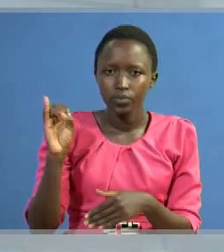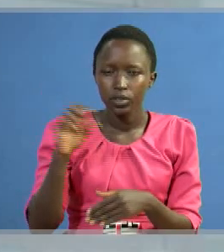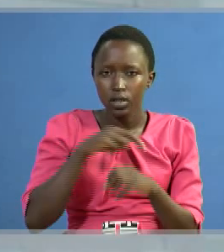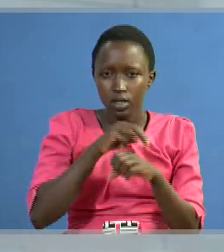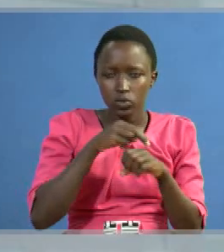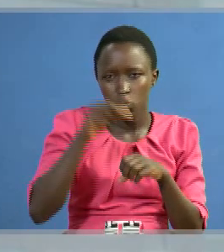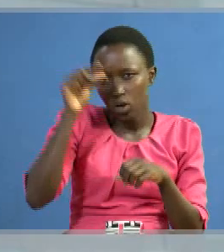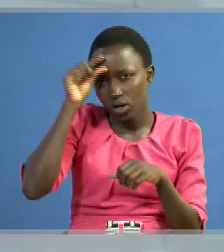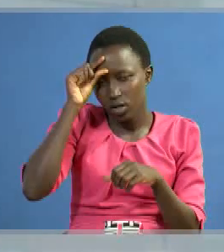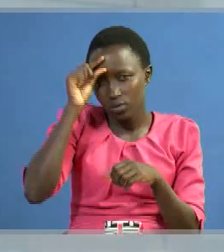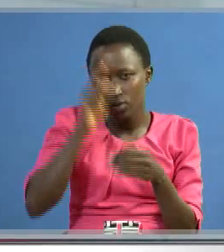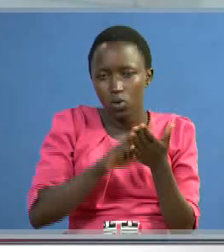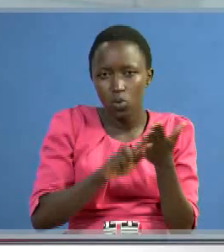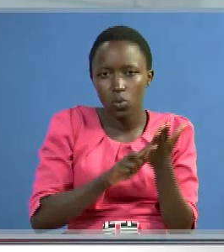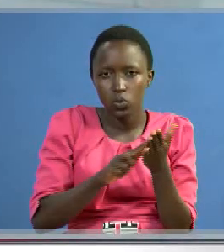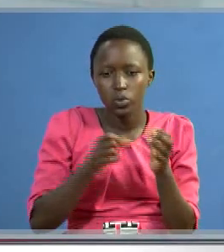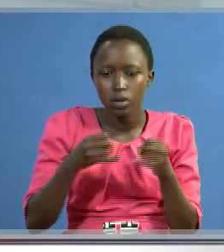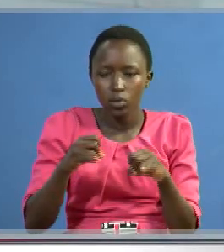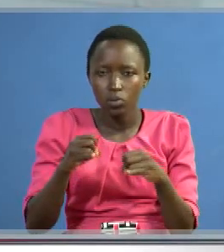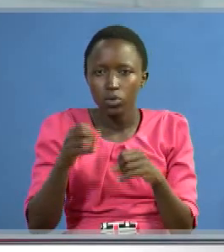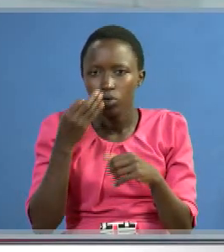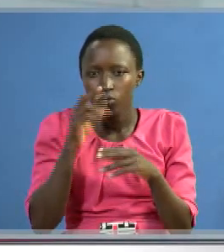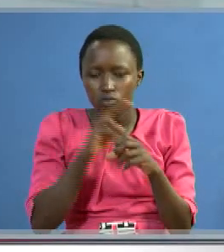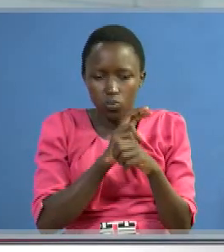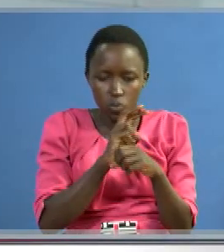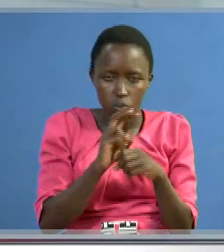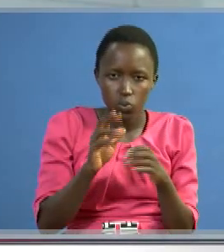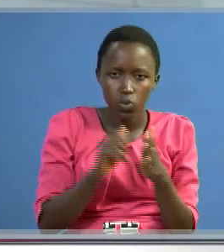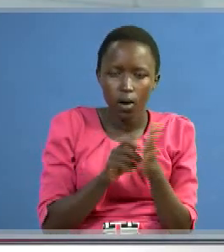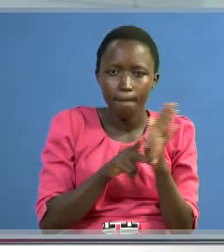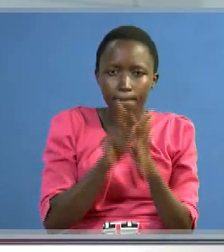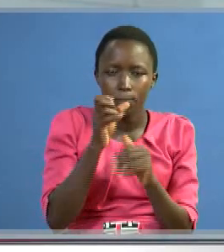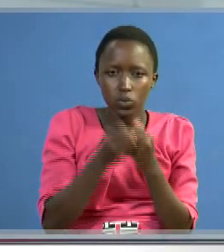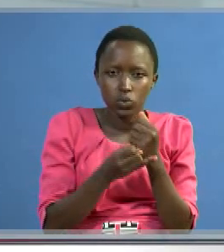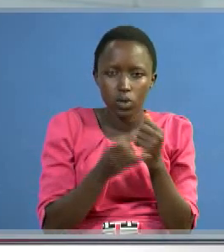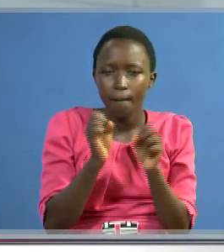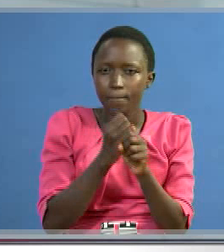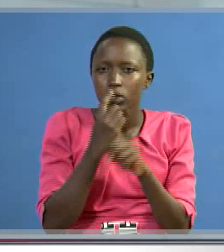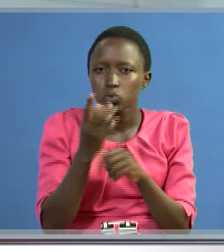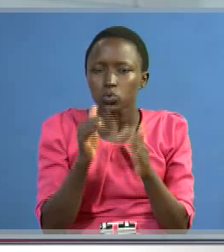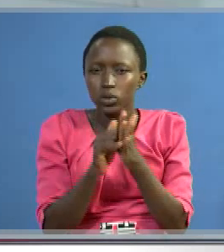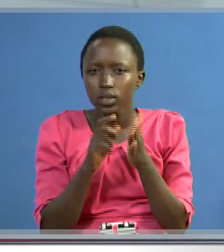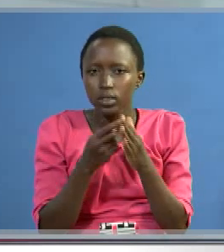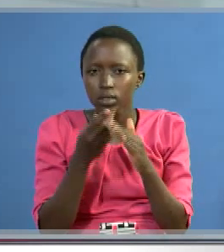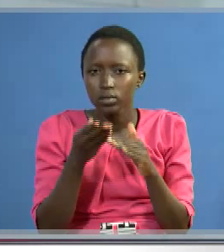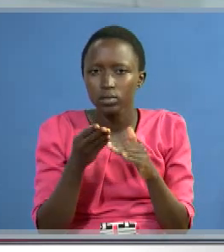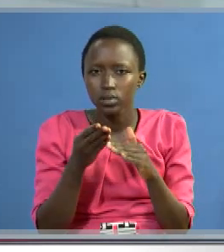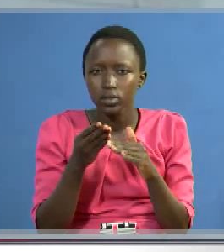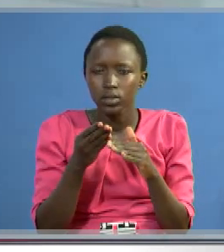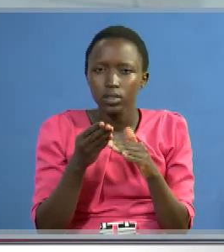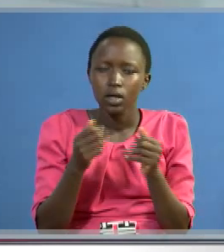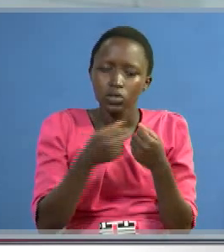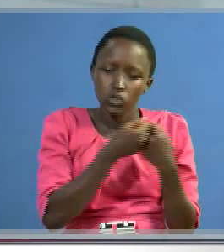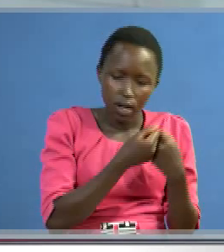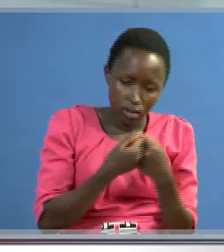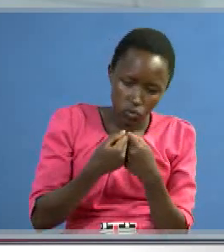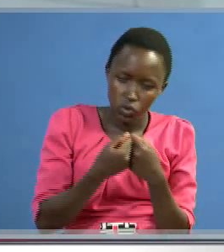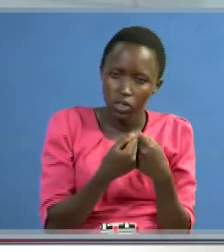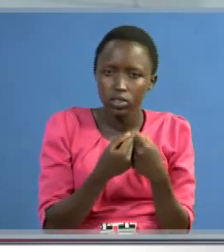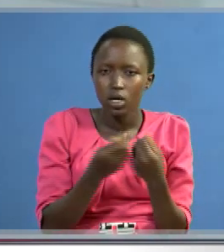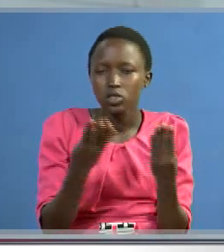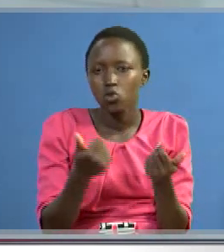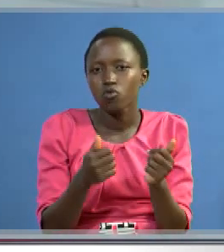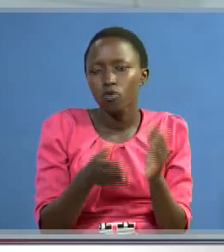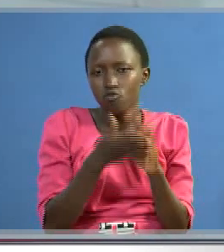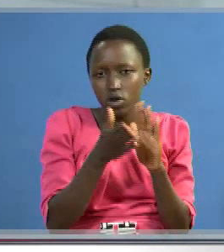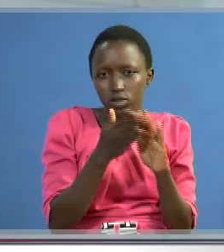the national government has localized the implementation and monitoring of its projects to ensure unforeseen and emerging challenges are promptly